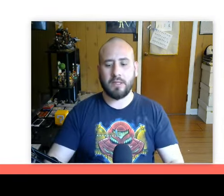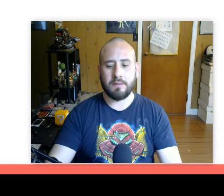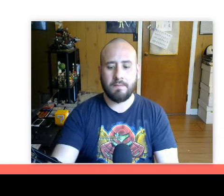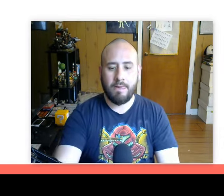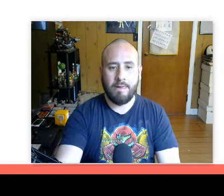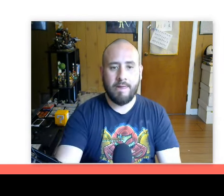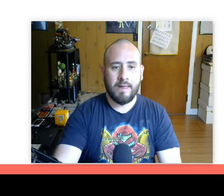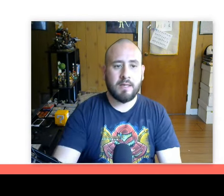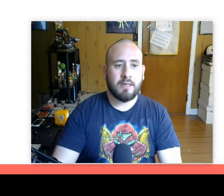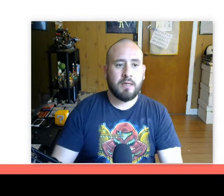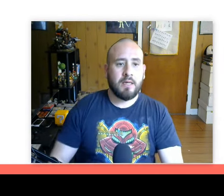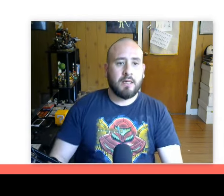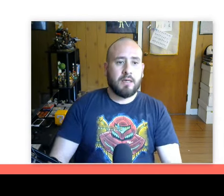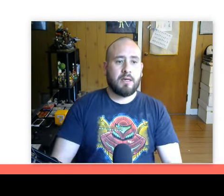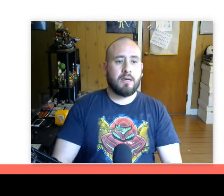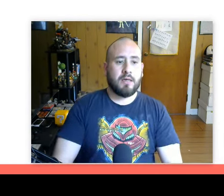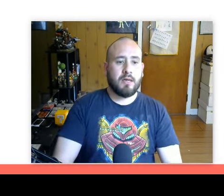Good.